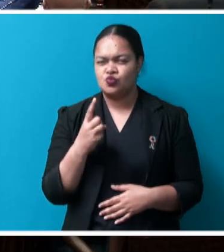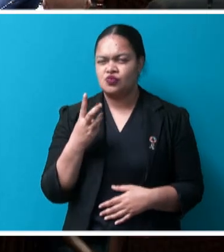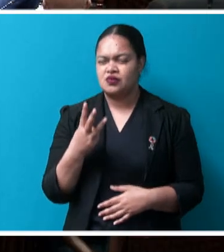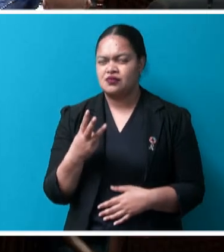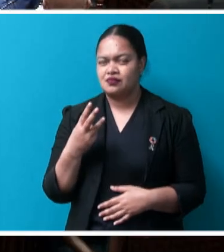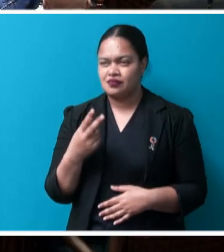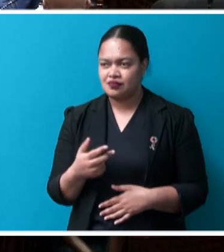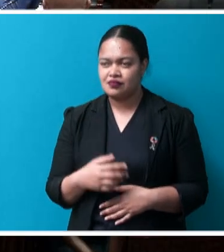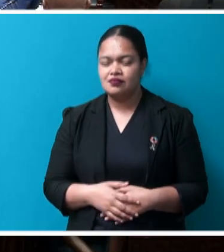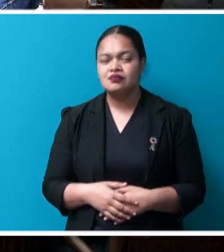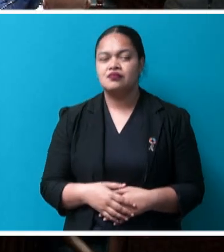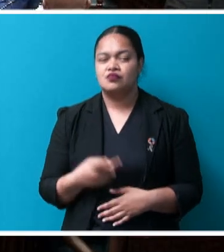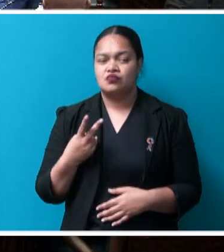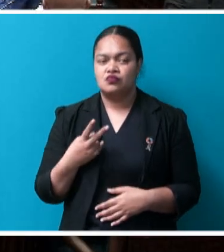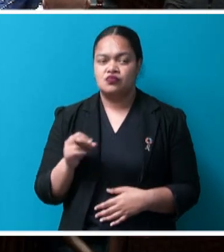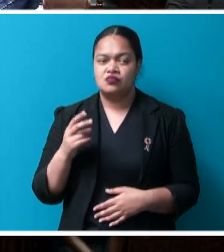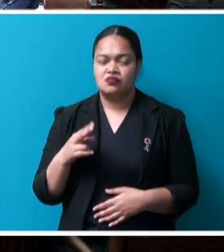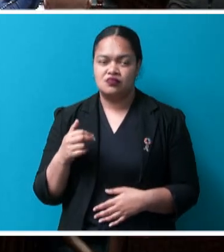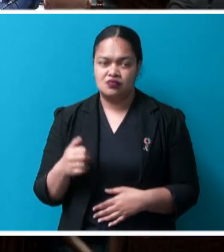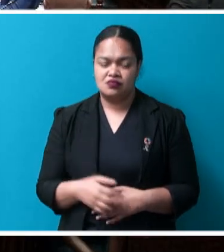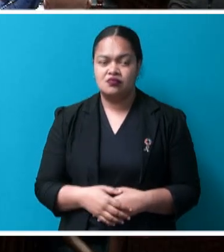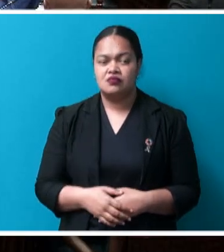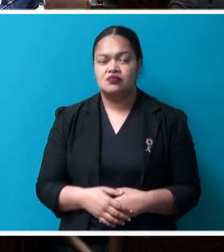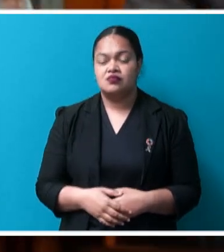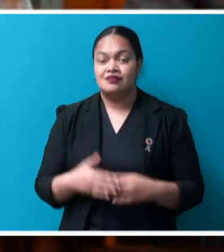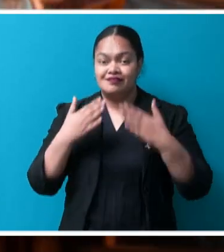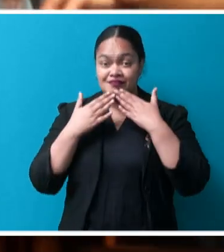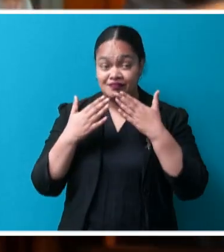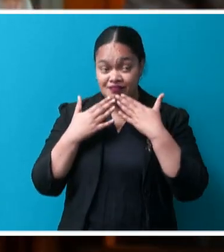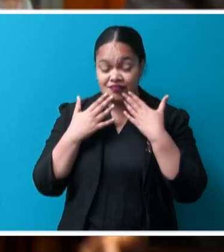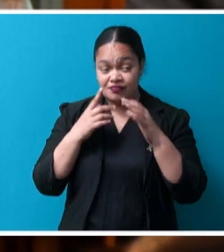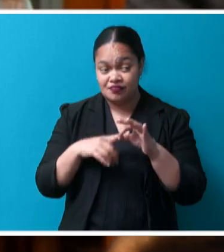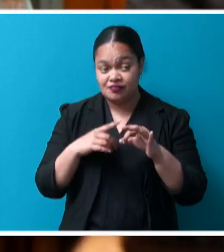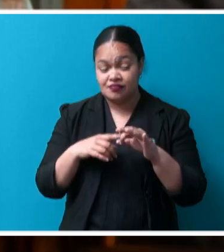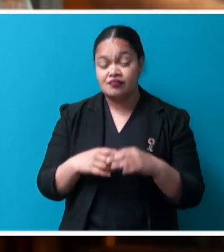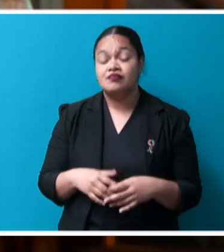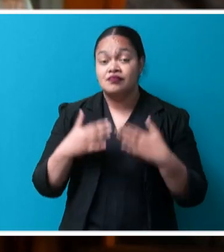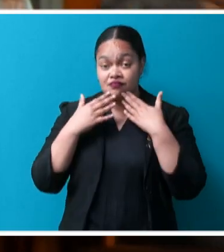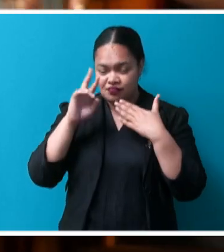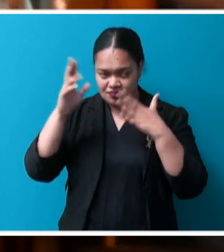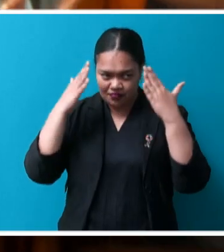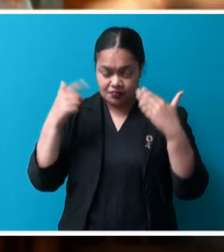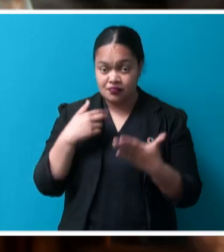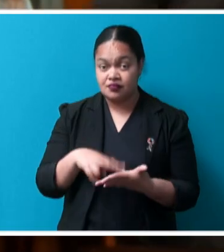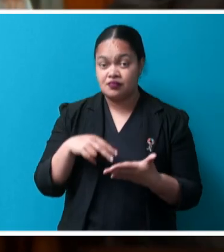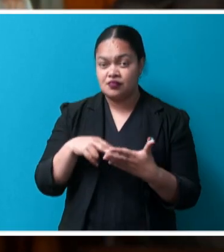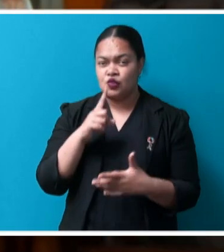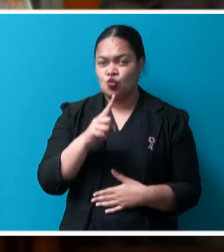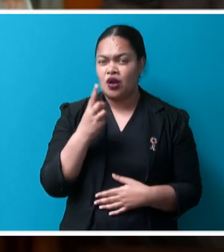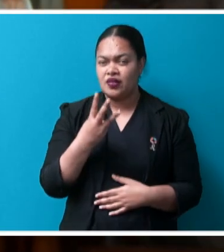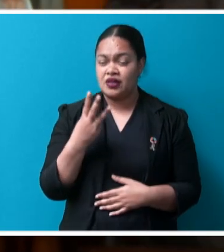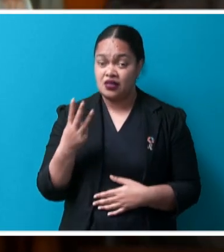of 2026. Thank you, Mr. Speaker, sir. I rise to ask question 133